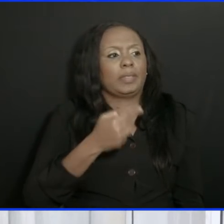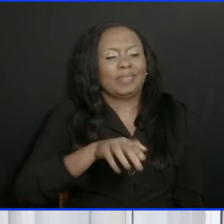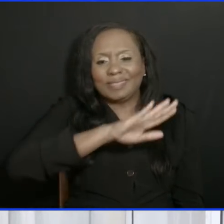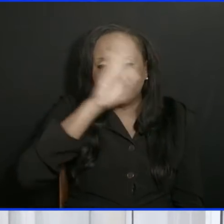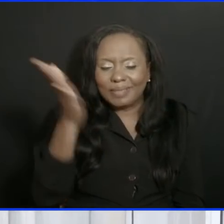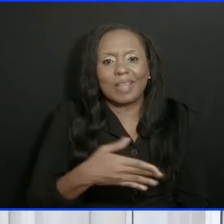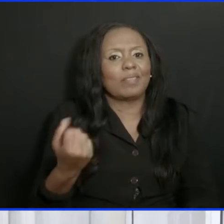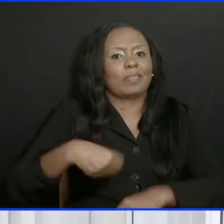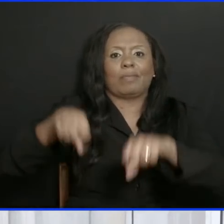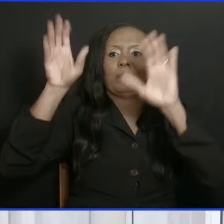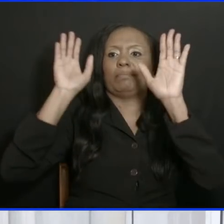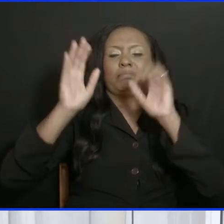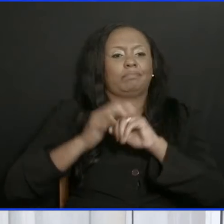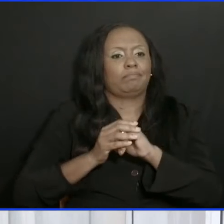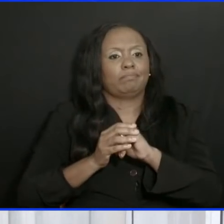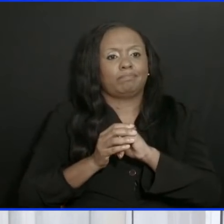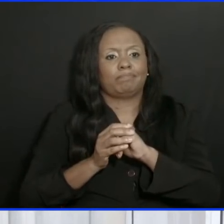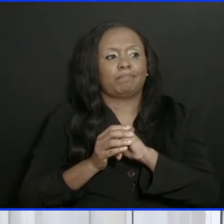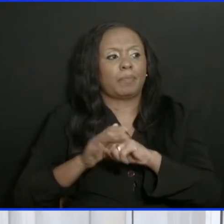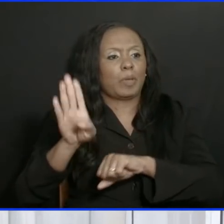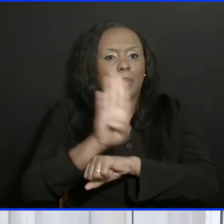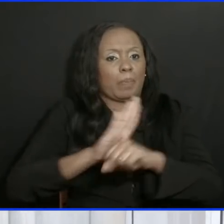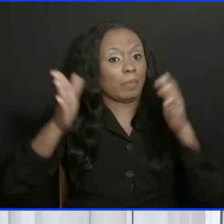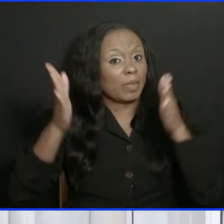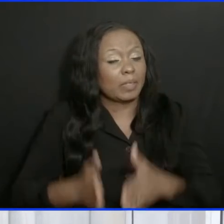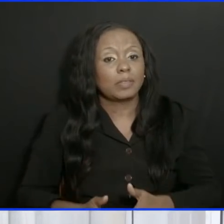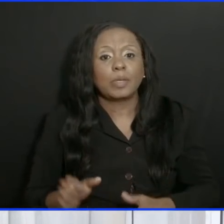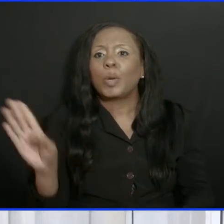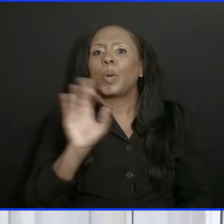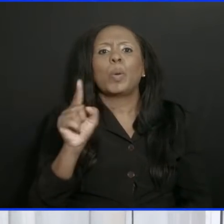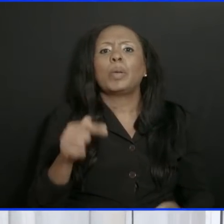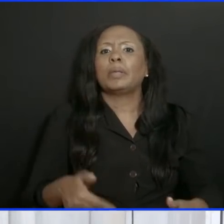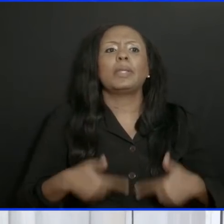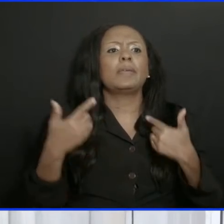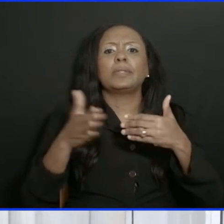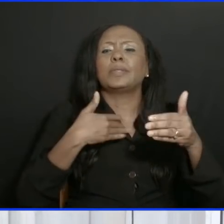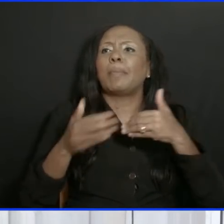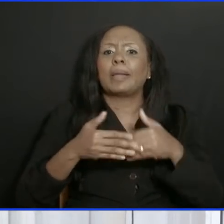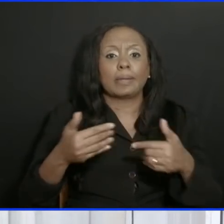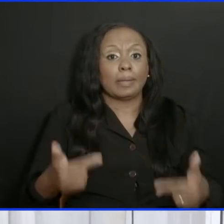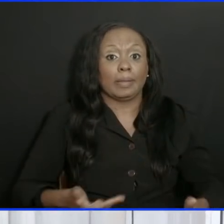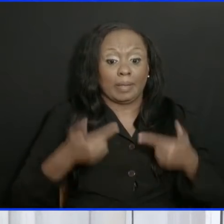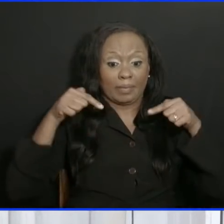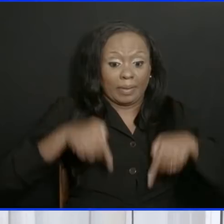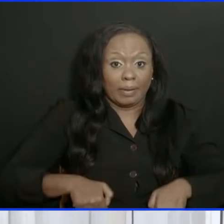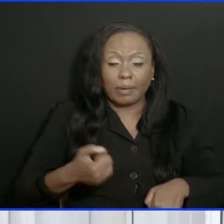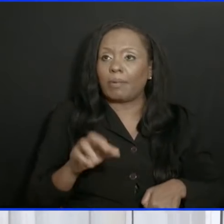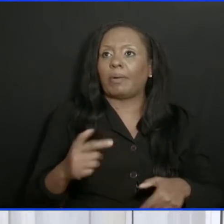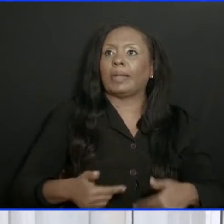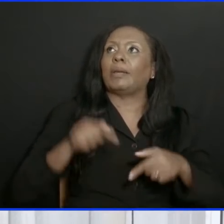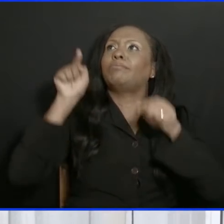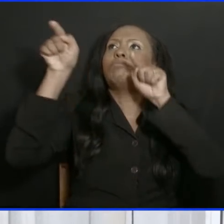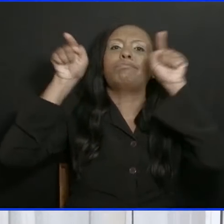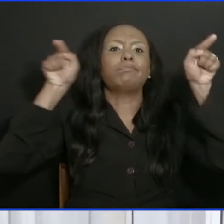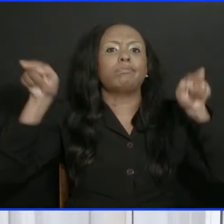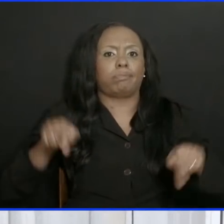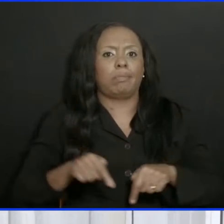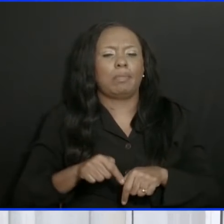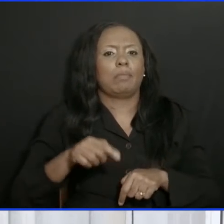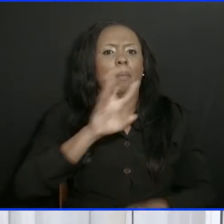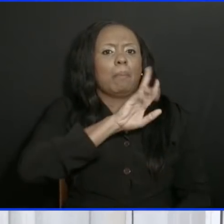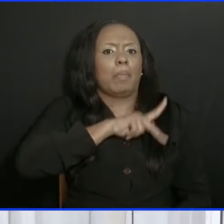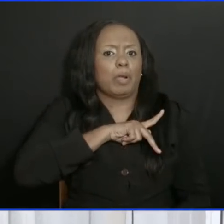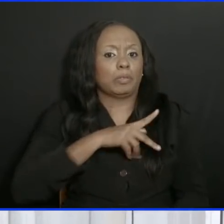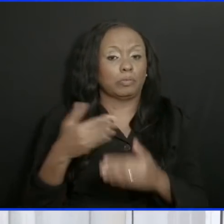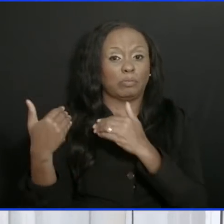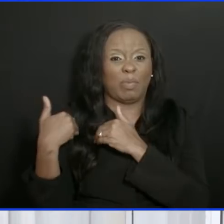they are to join us in terms of their individual behavior and the personal responsibility that they exhibit to